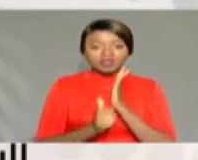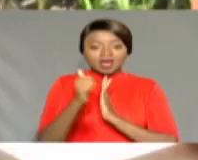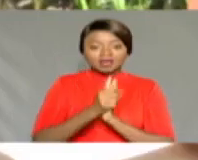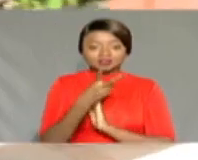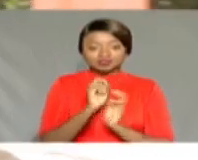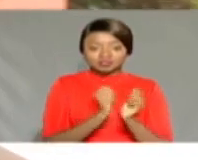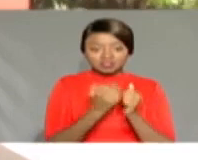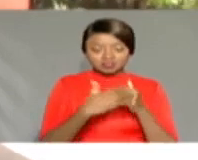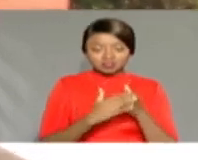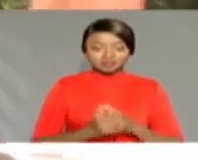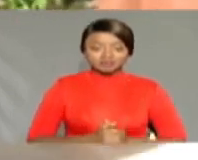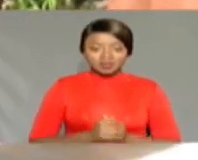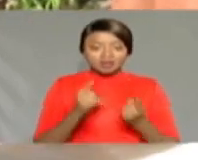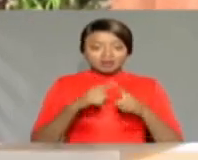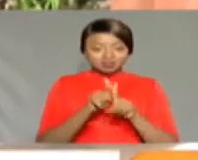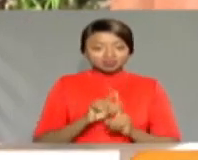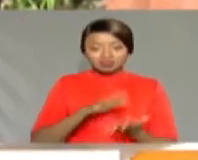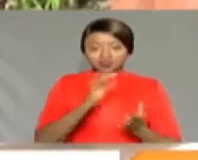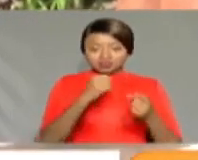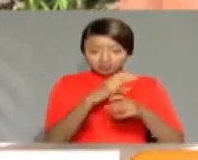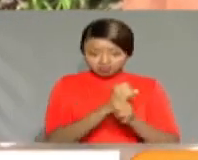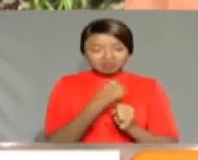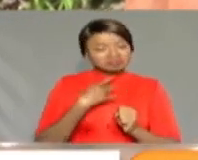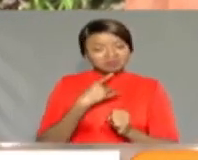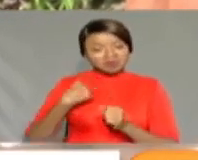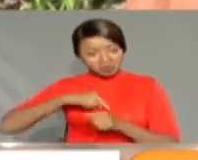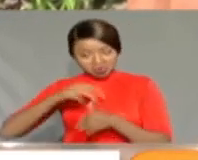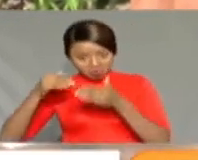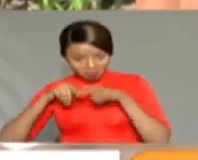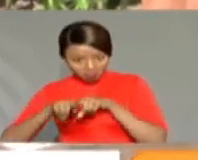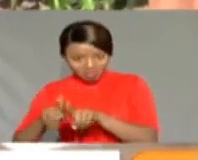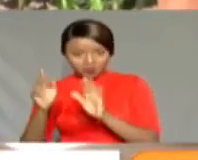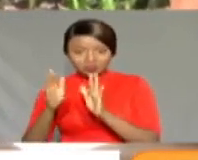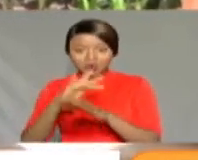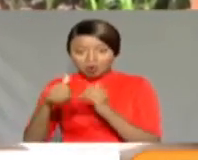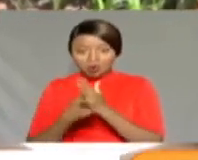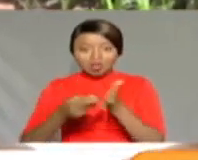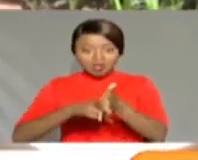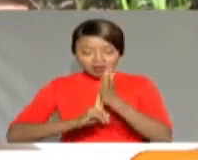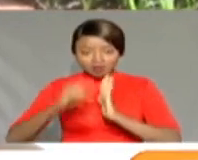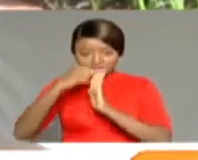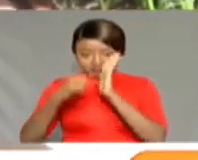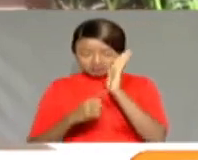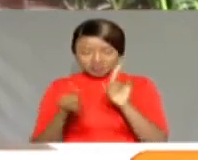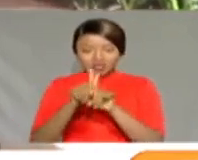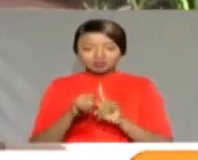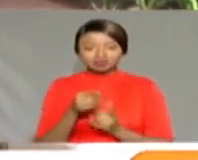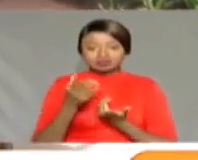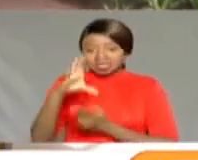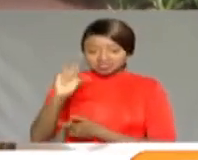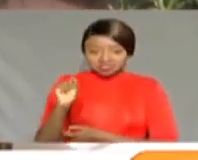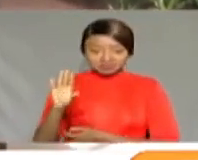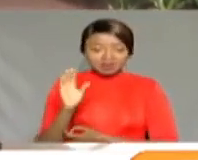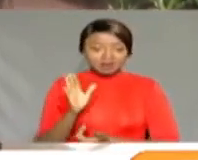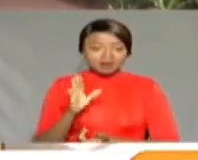2013. Most federations have insisted that they have been compliant with these requirements. And earlier today, the sports CS Amina Mohammed,